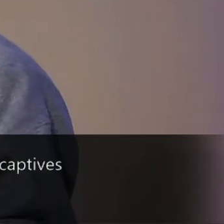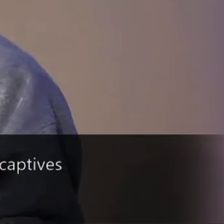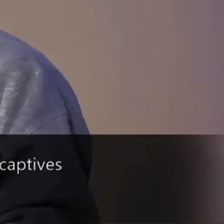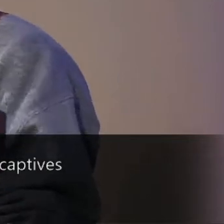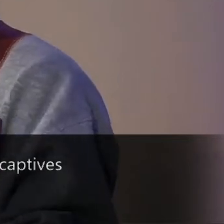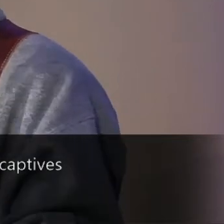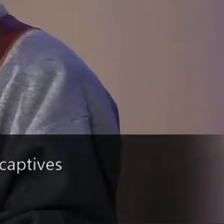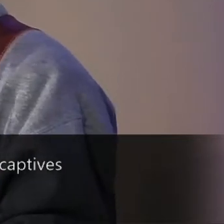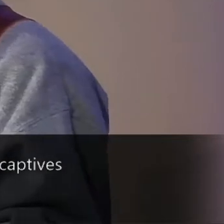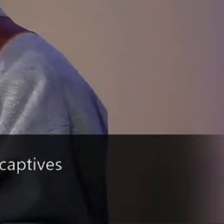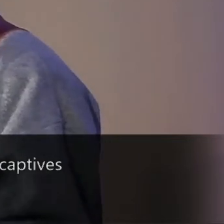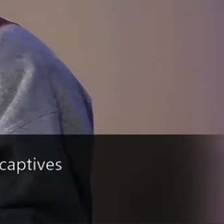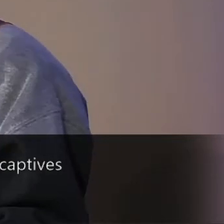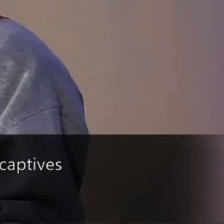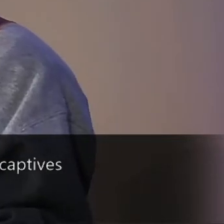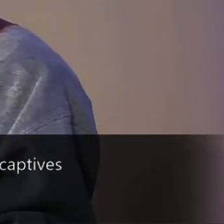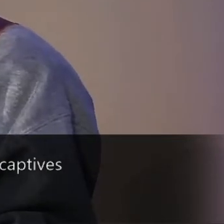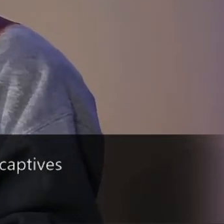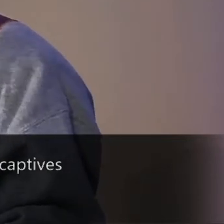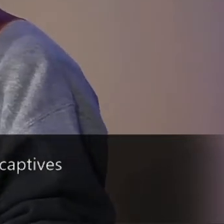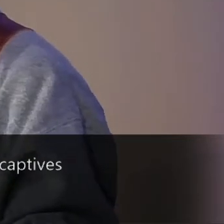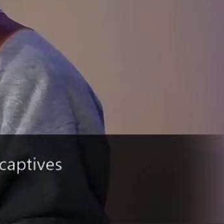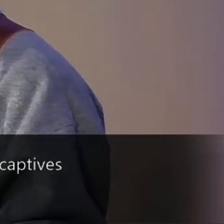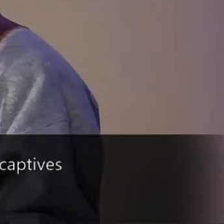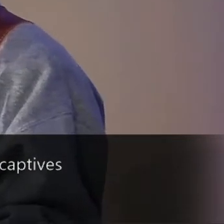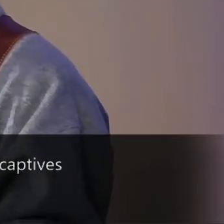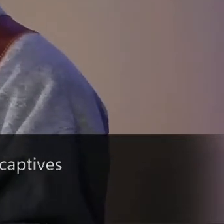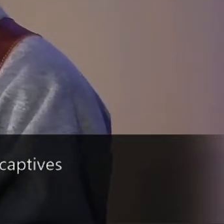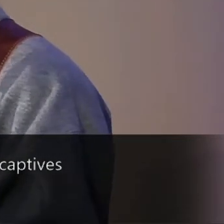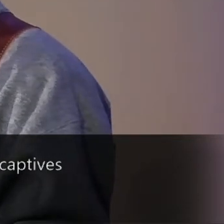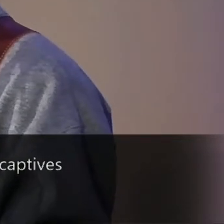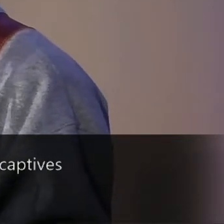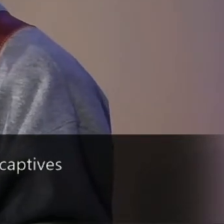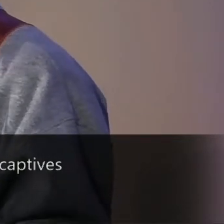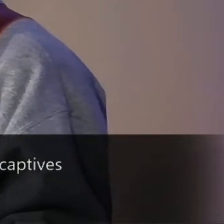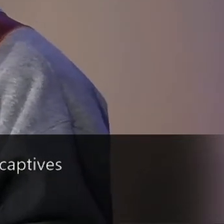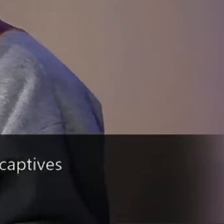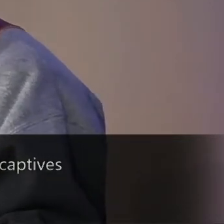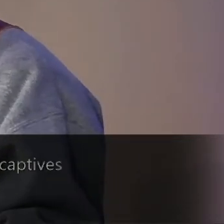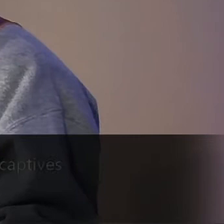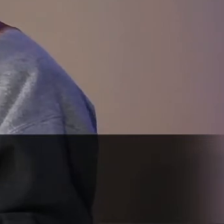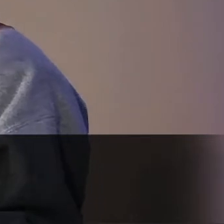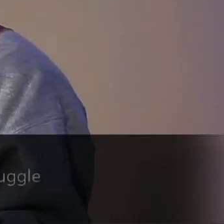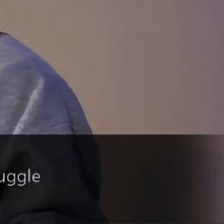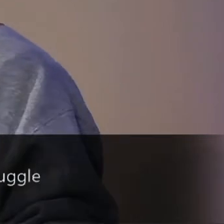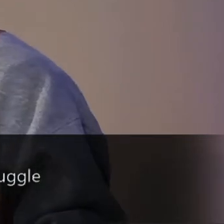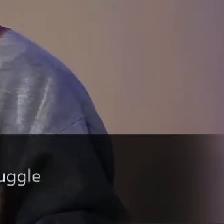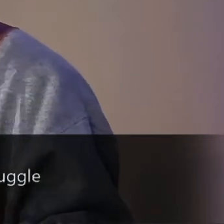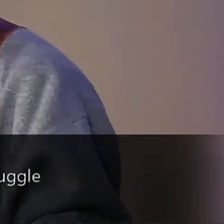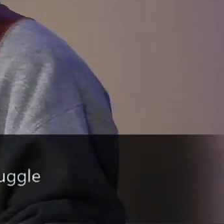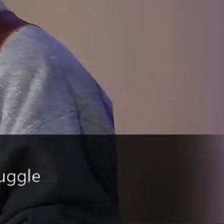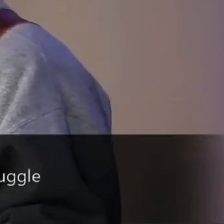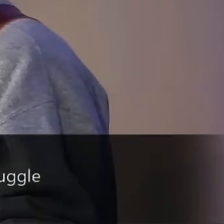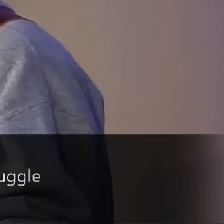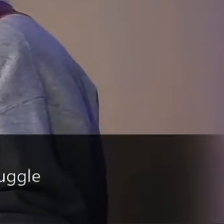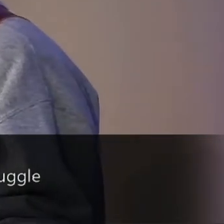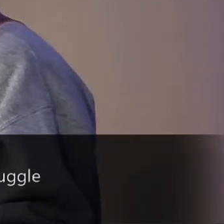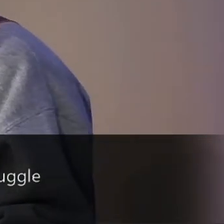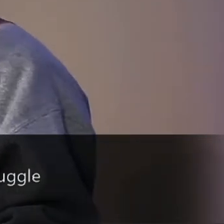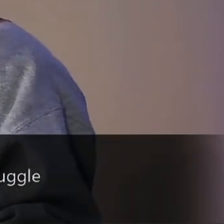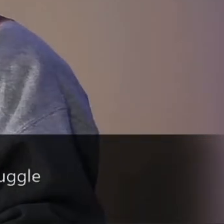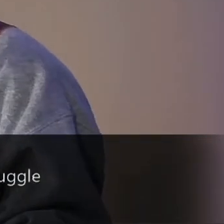captives, mercy for the broken and the hopeless. Your name is faithful in